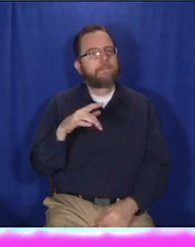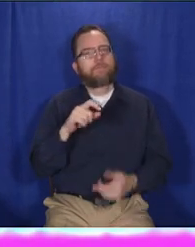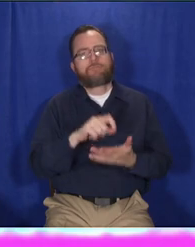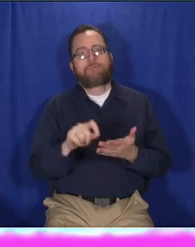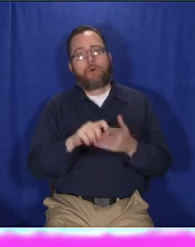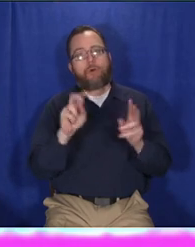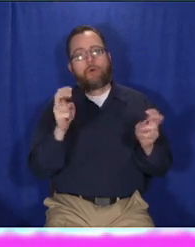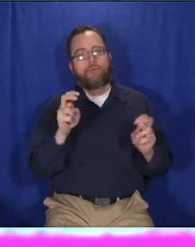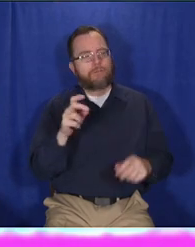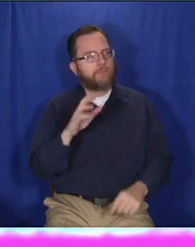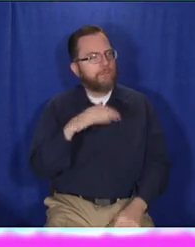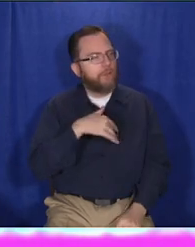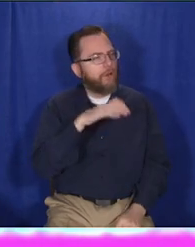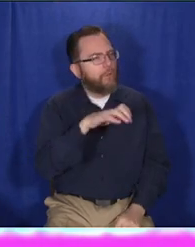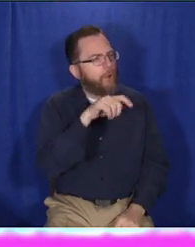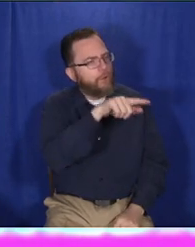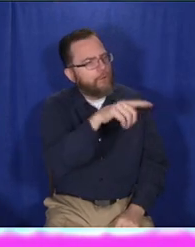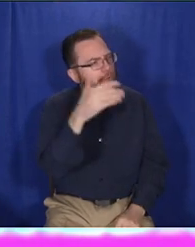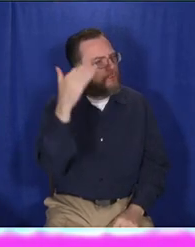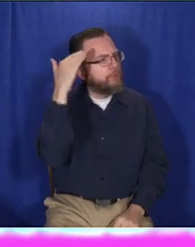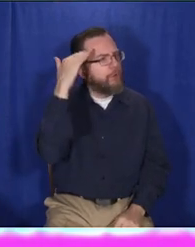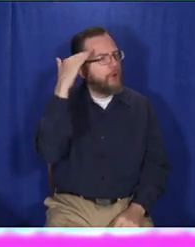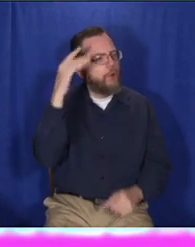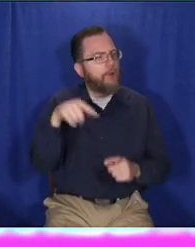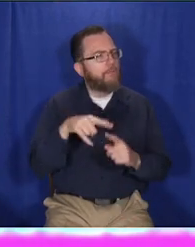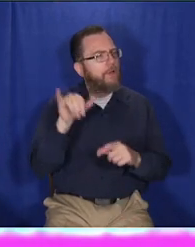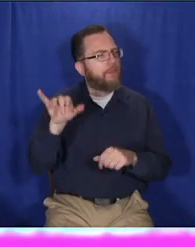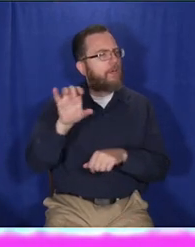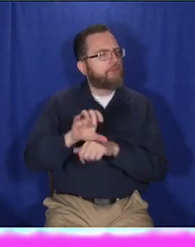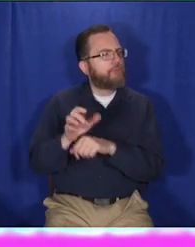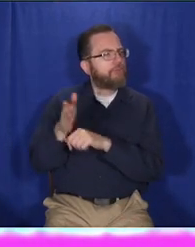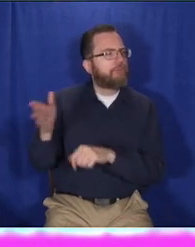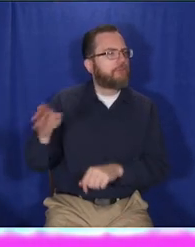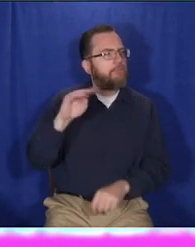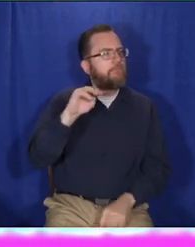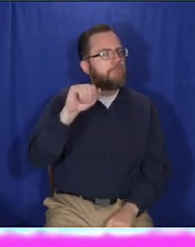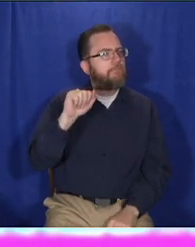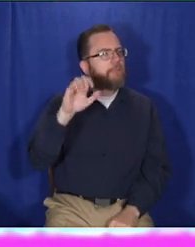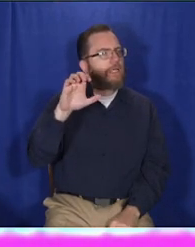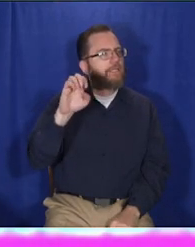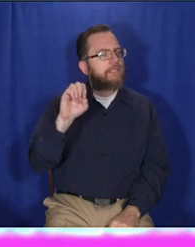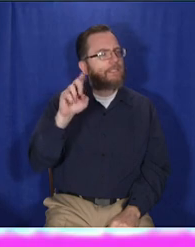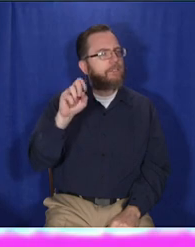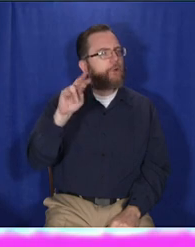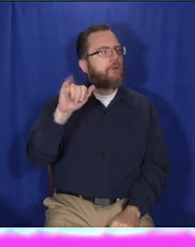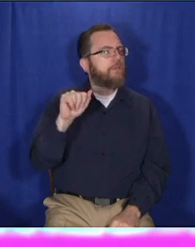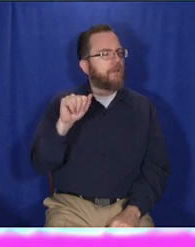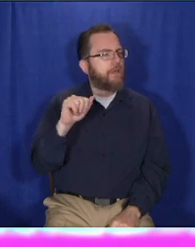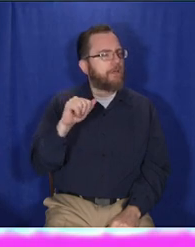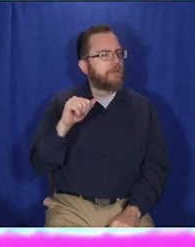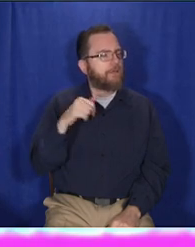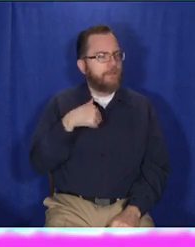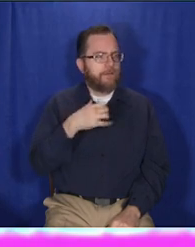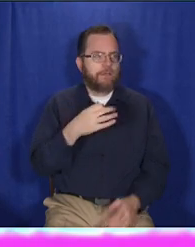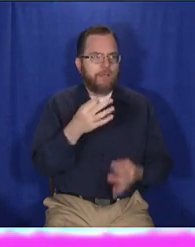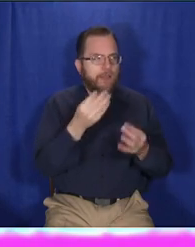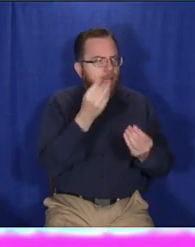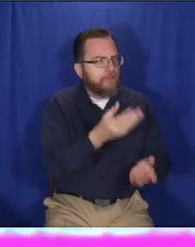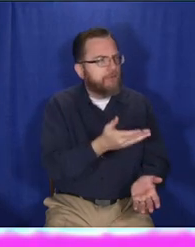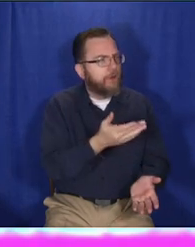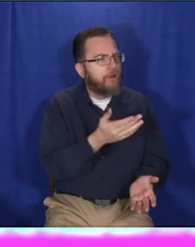churches of Macedonia. Listen, for in a severe test of affliction,